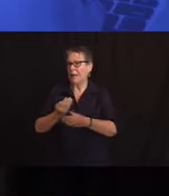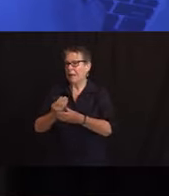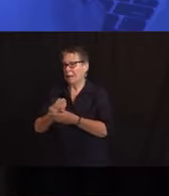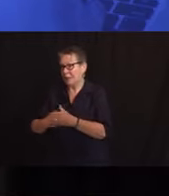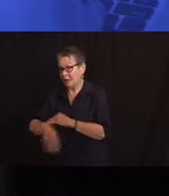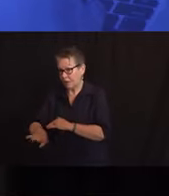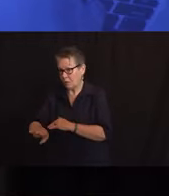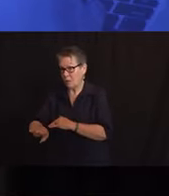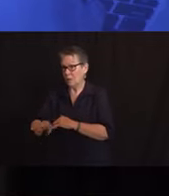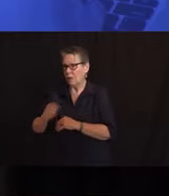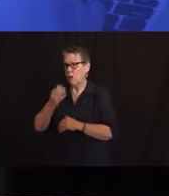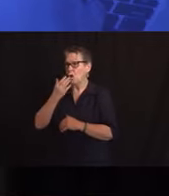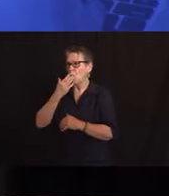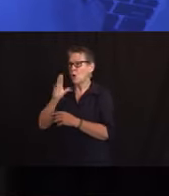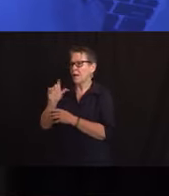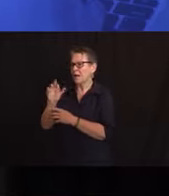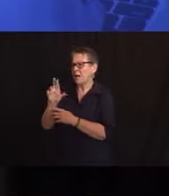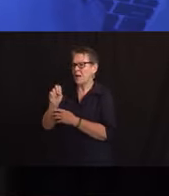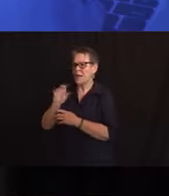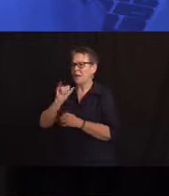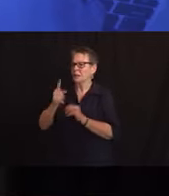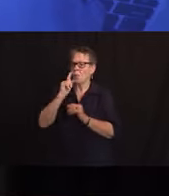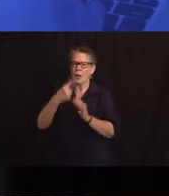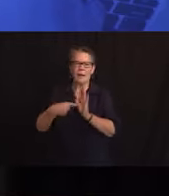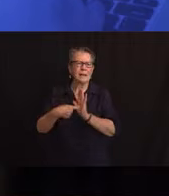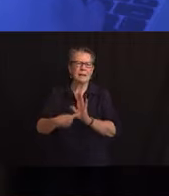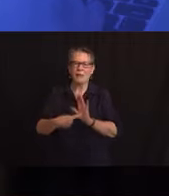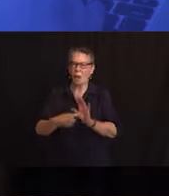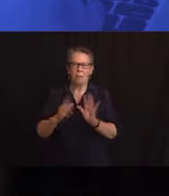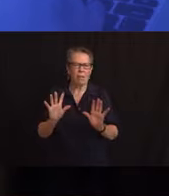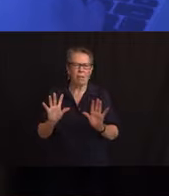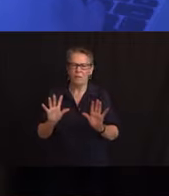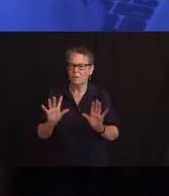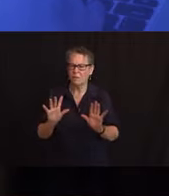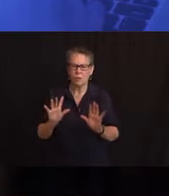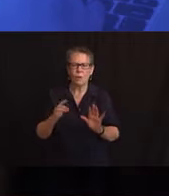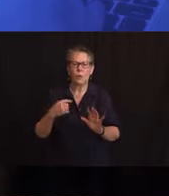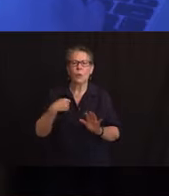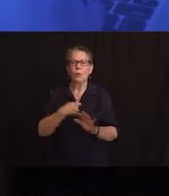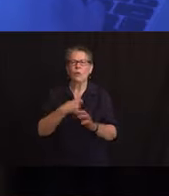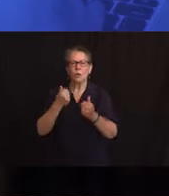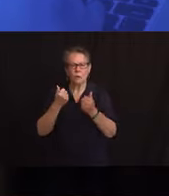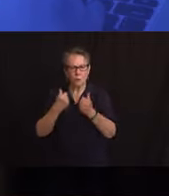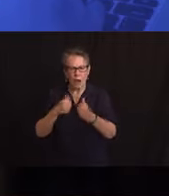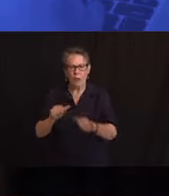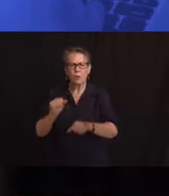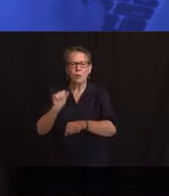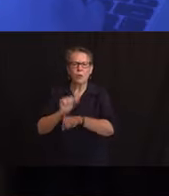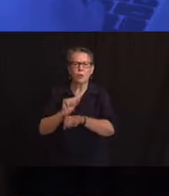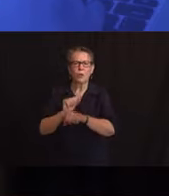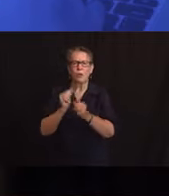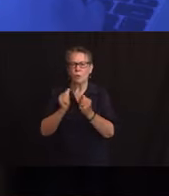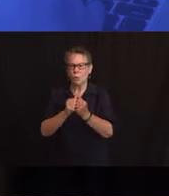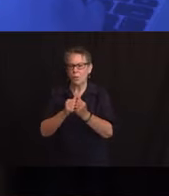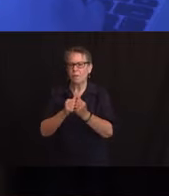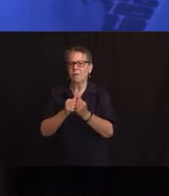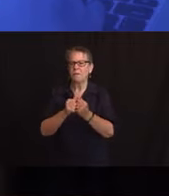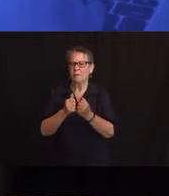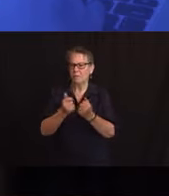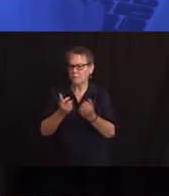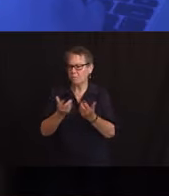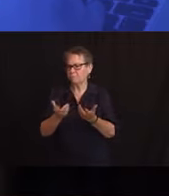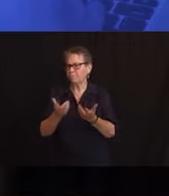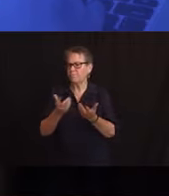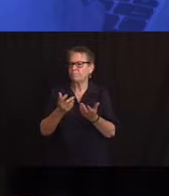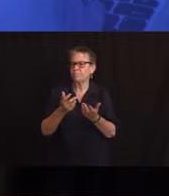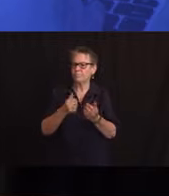That's just an example. In order for us to work with the First Lady's program on